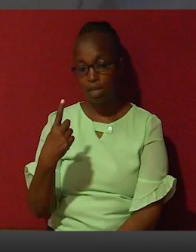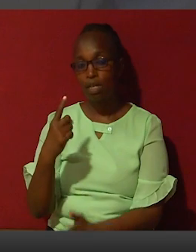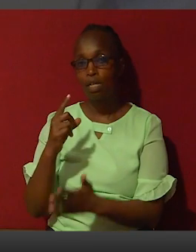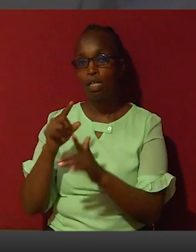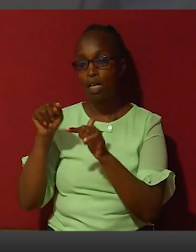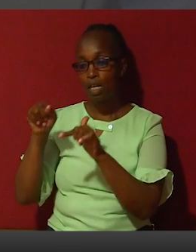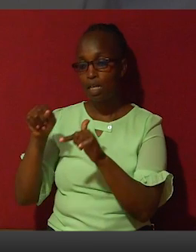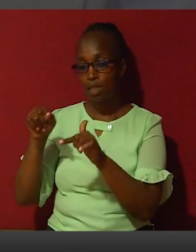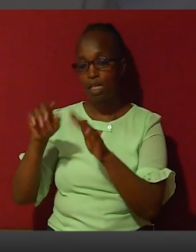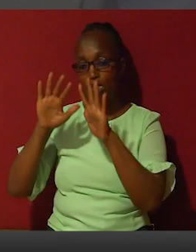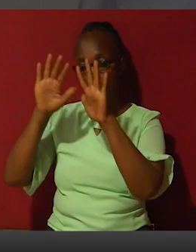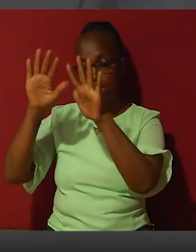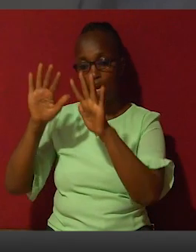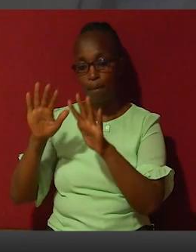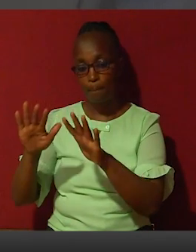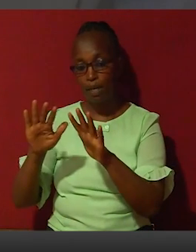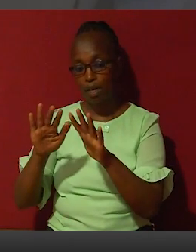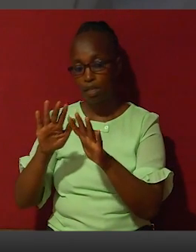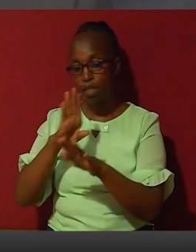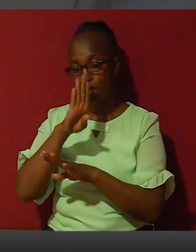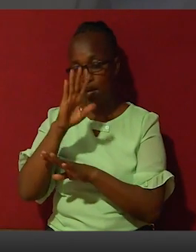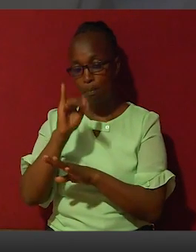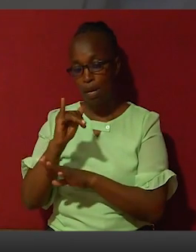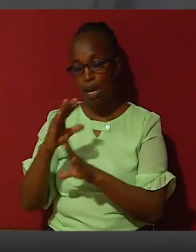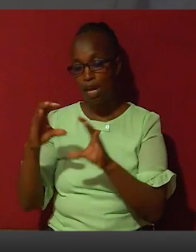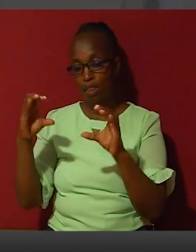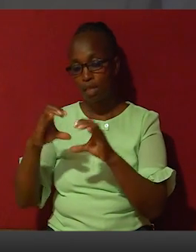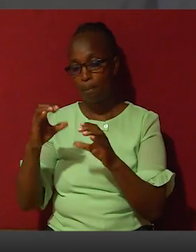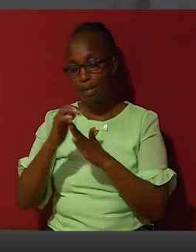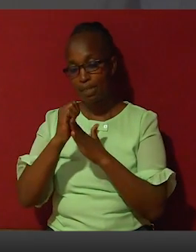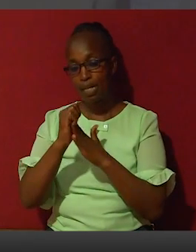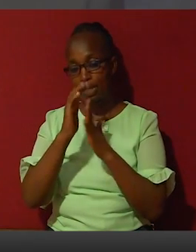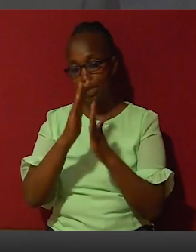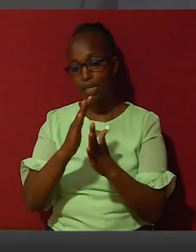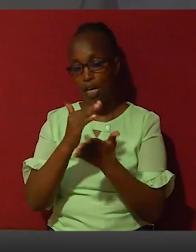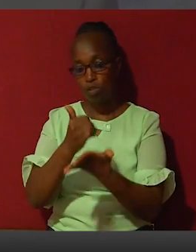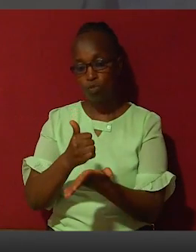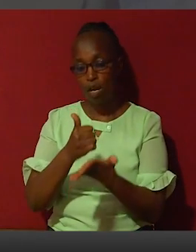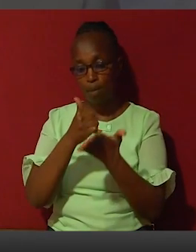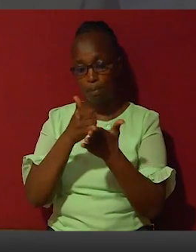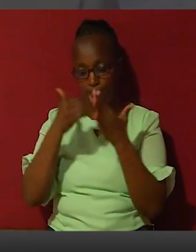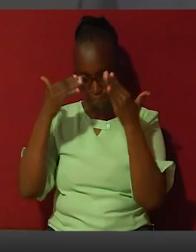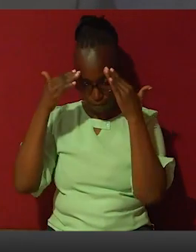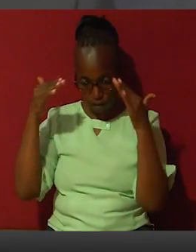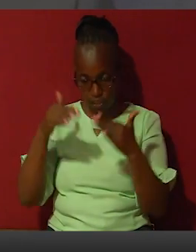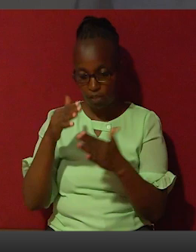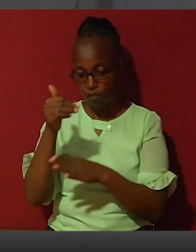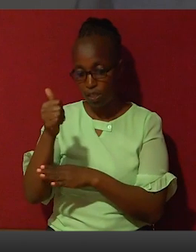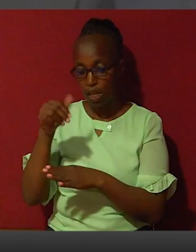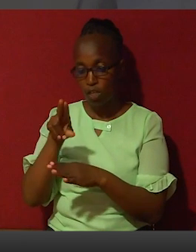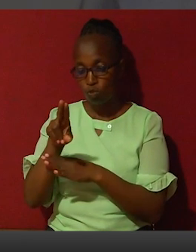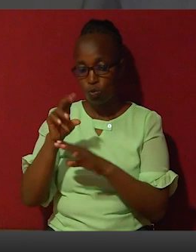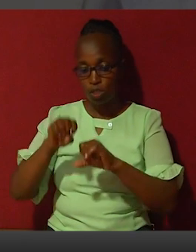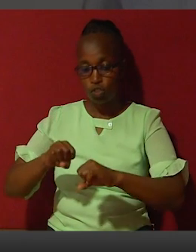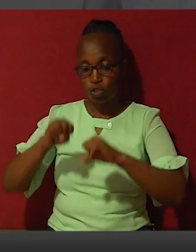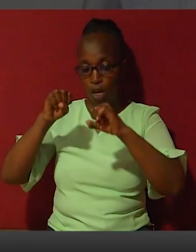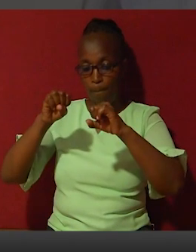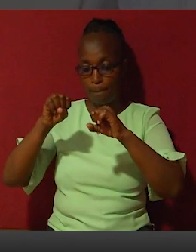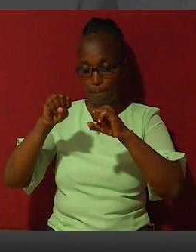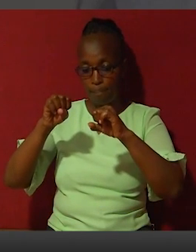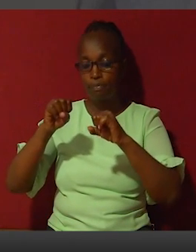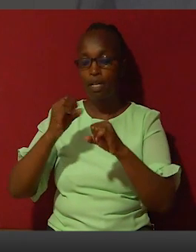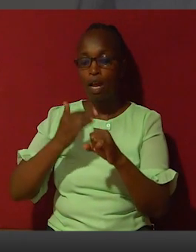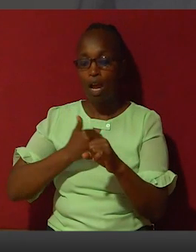campaign by our party leader and the need for him to focus on this for the AU chairmanship, he